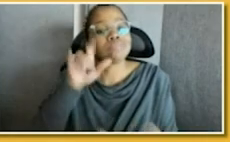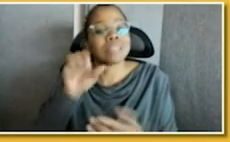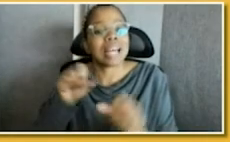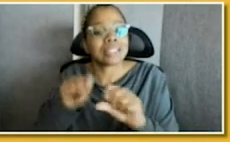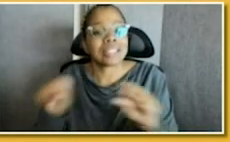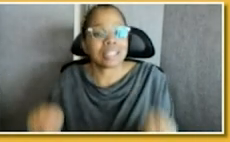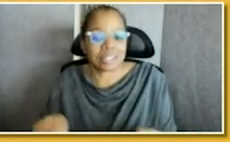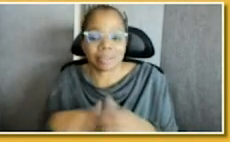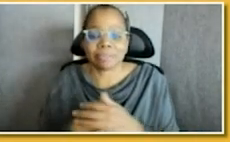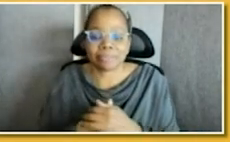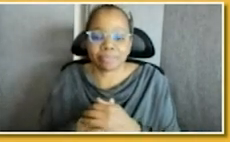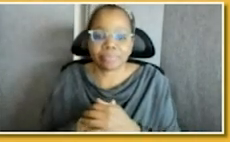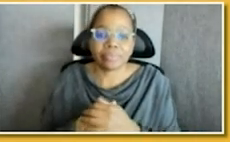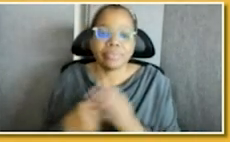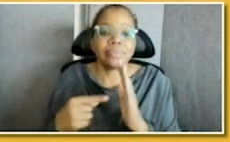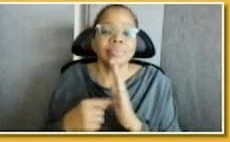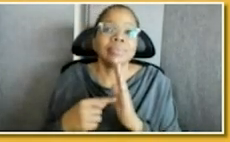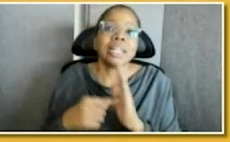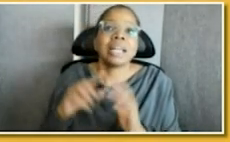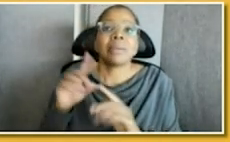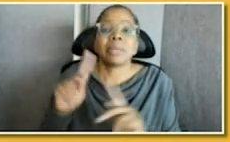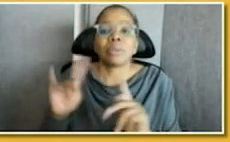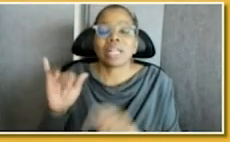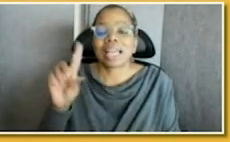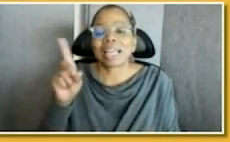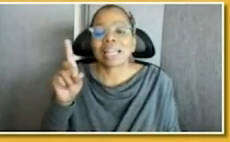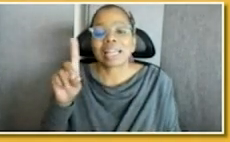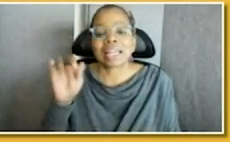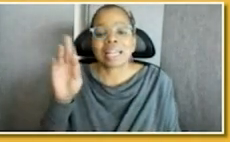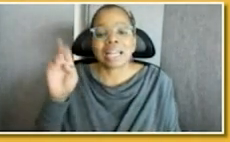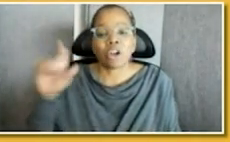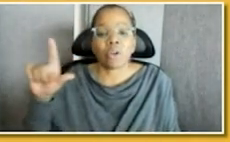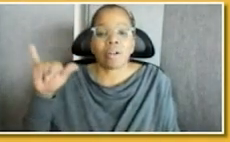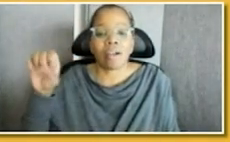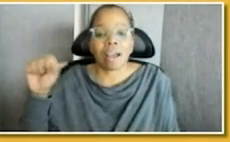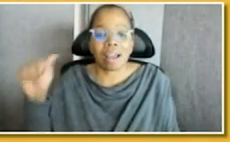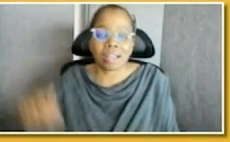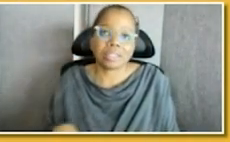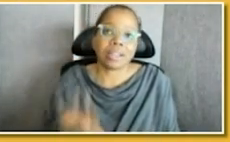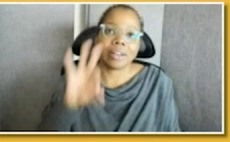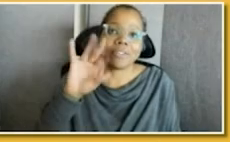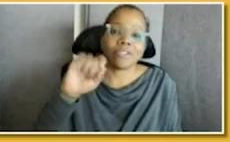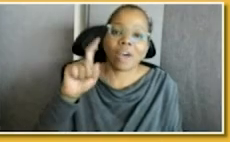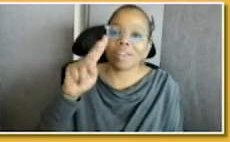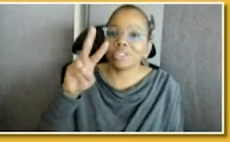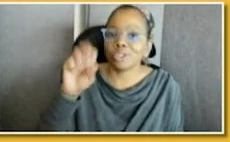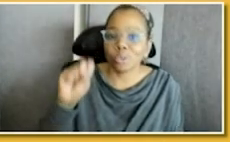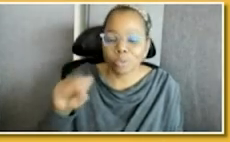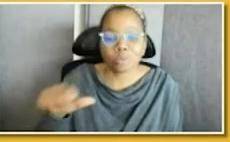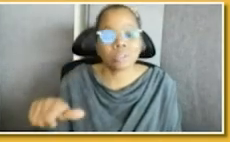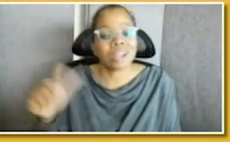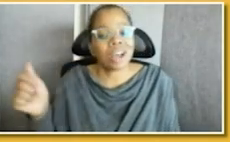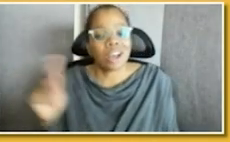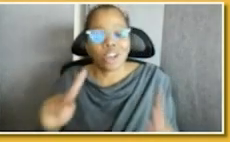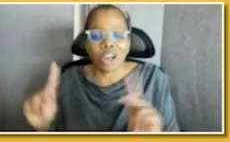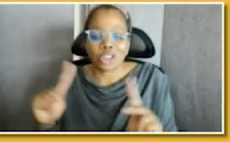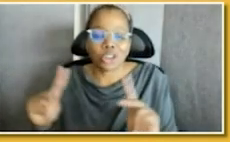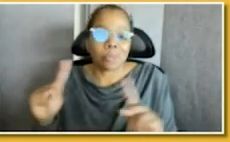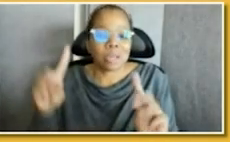Daryl Issa and, you know, Fox News and others were able to create this whole narrative around